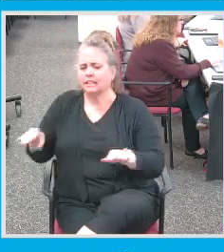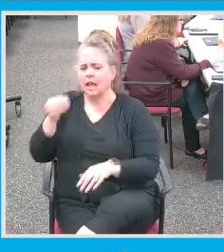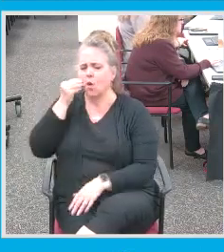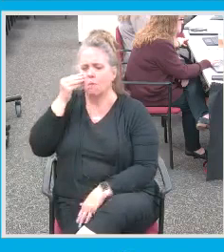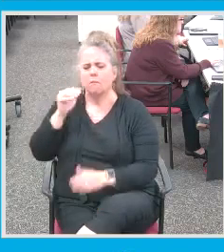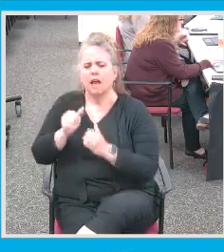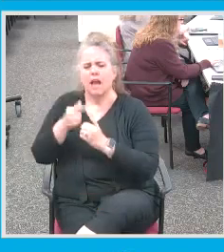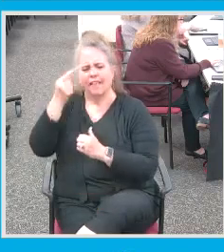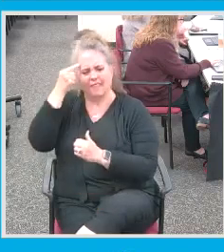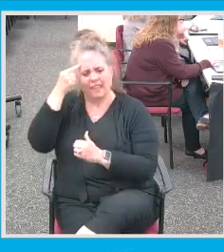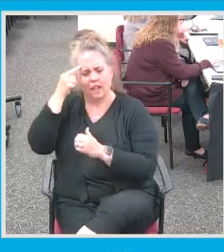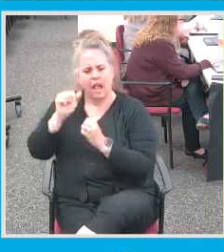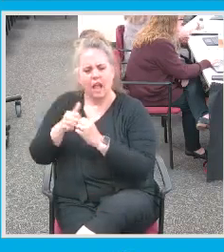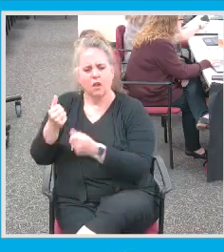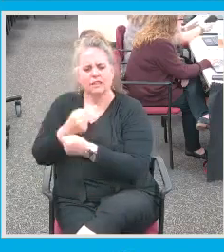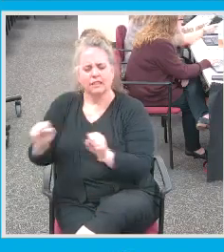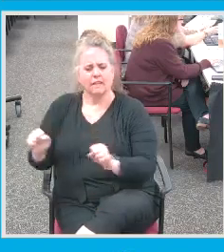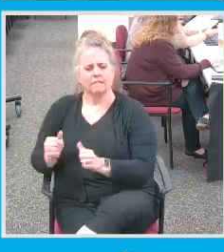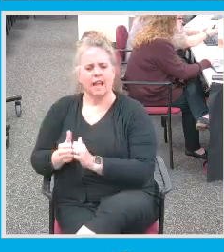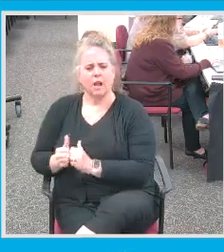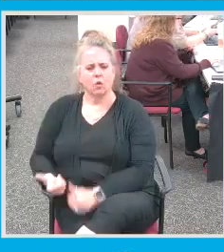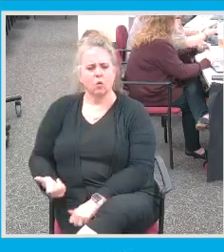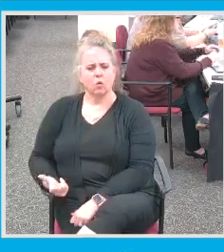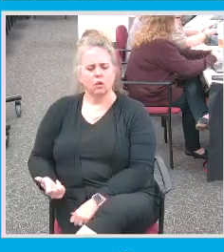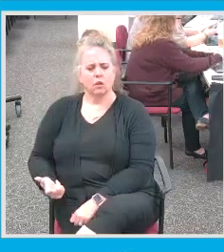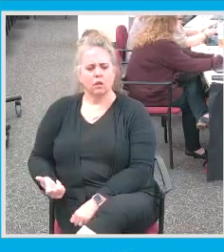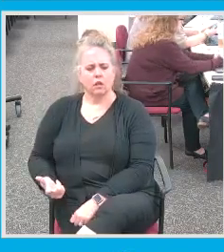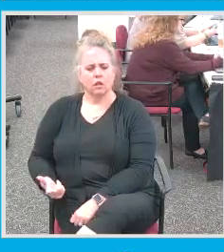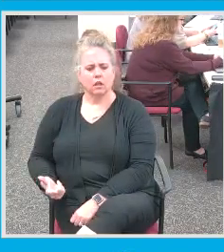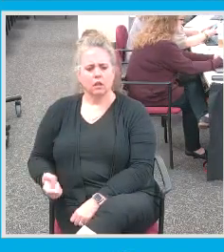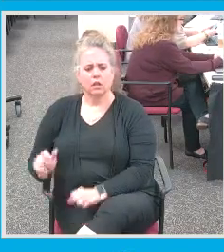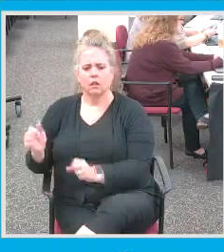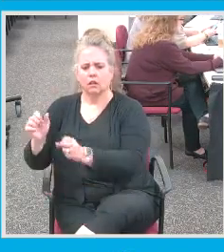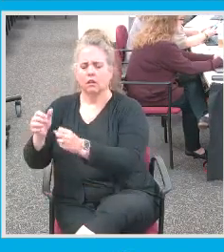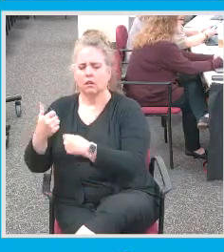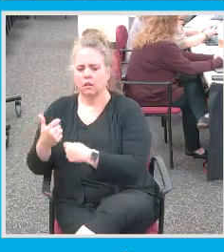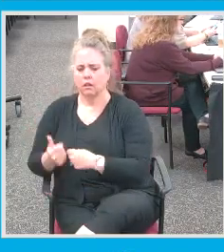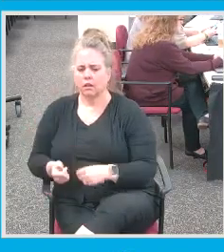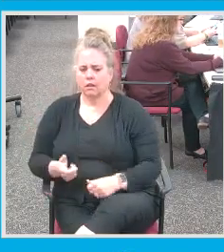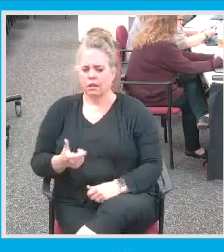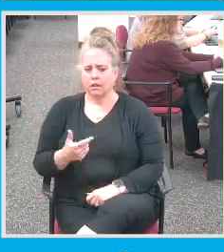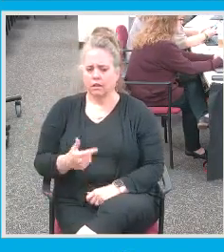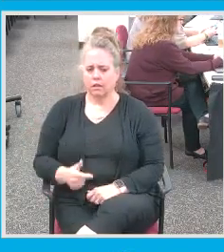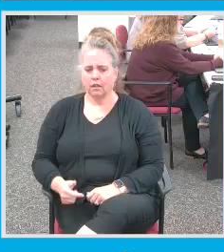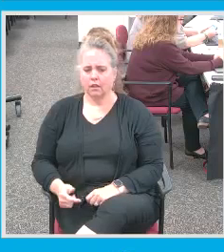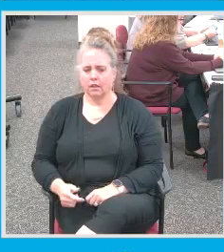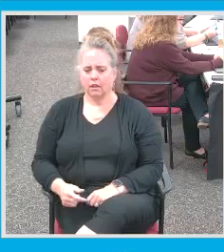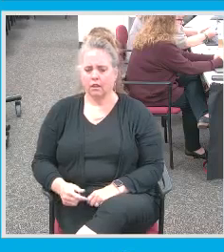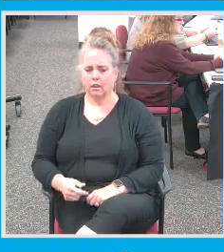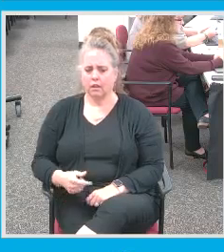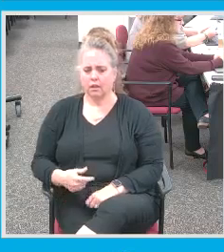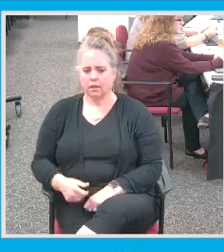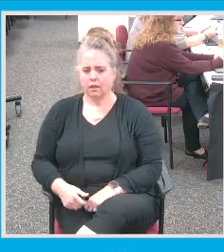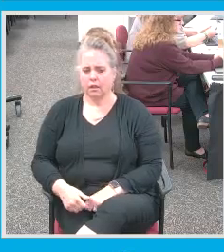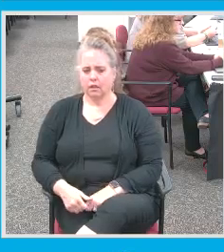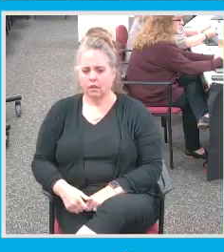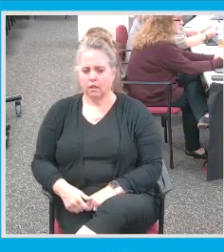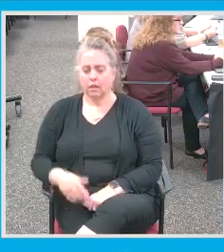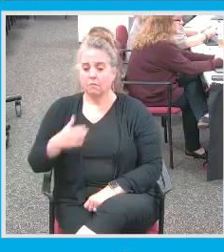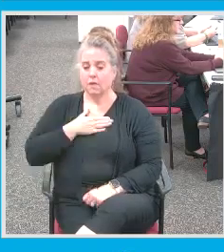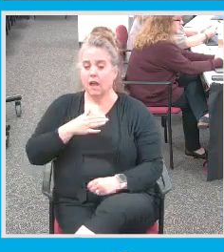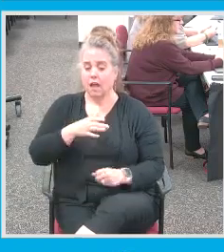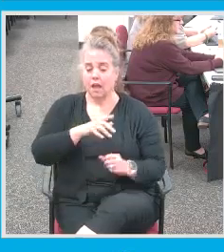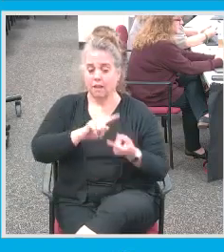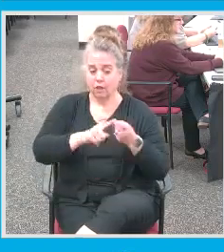plugs, the things on the cabinets. I went to my friend's house the other day. They have a toddler, and I could barely open the toilet because there was